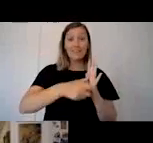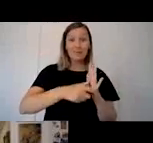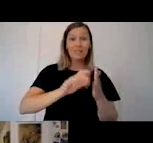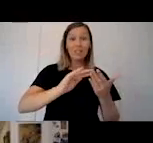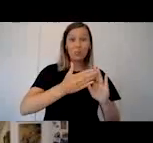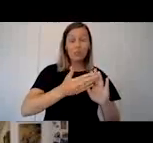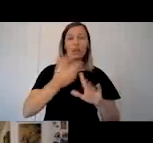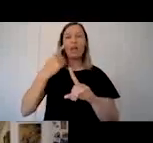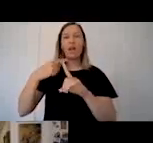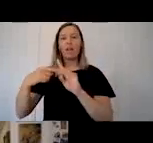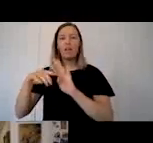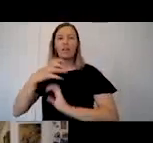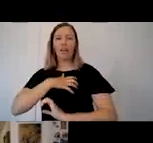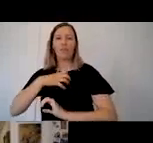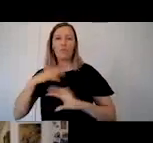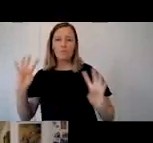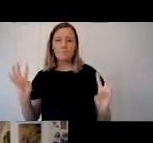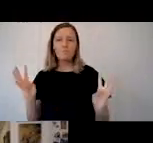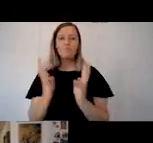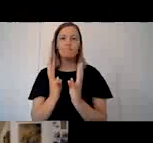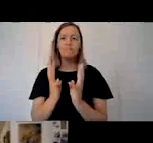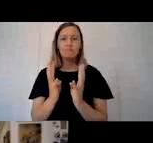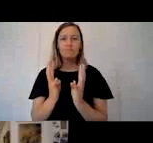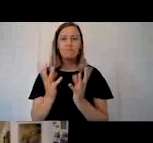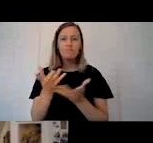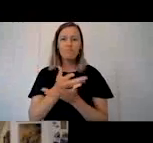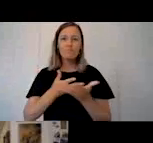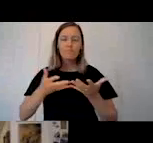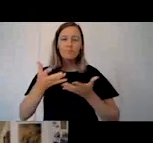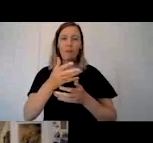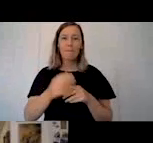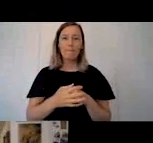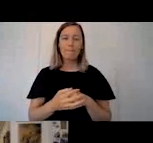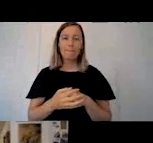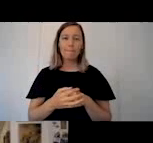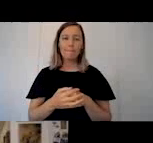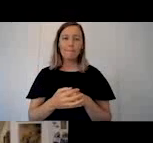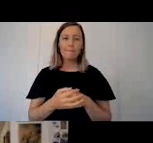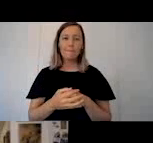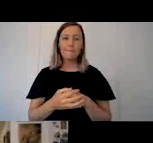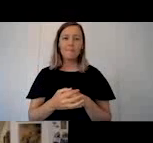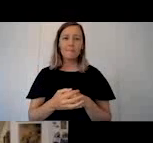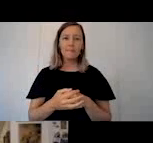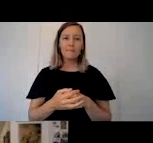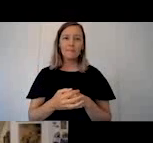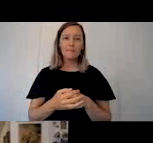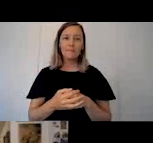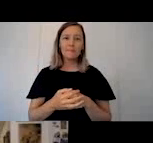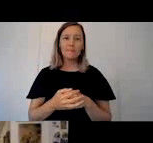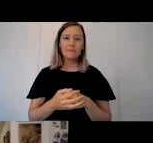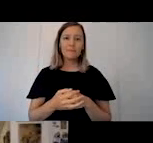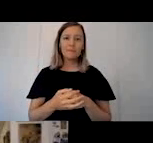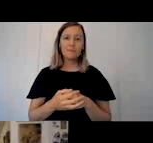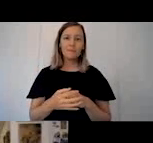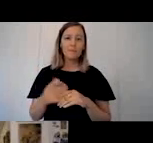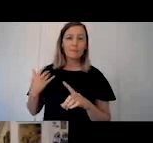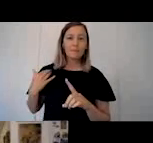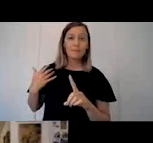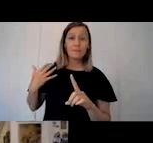then from within government. I think over the years, we've gained